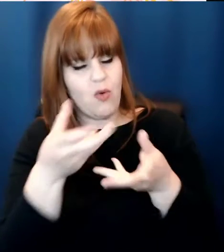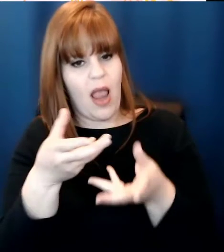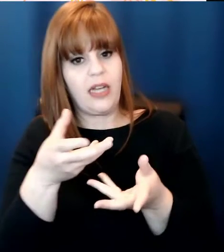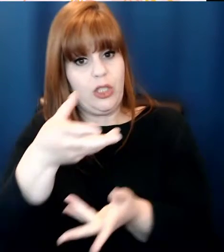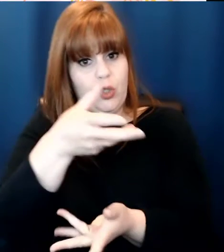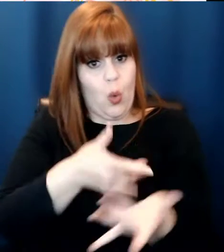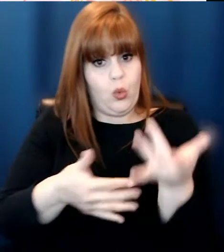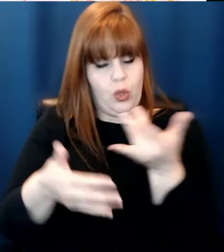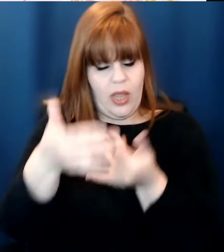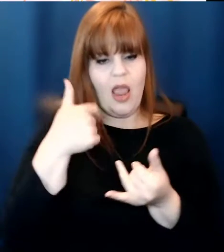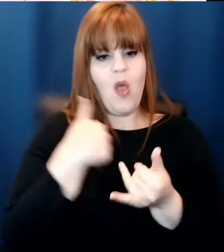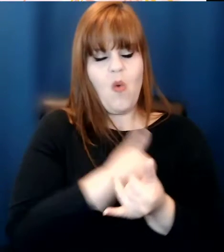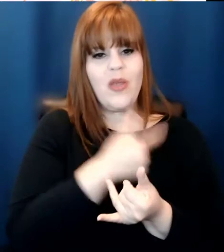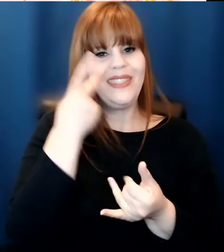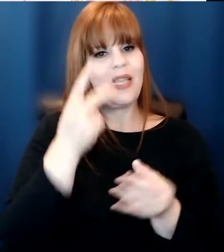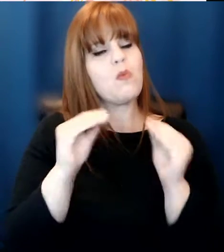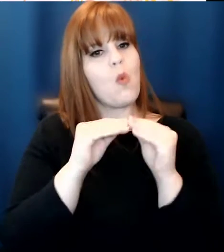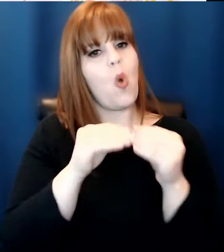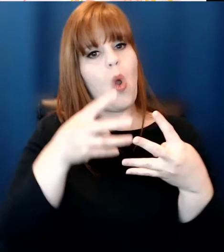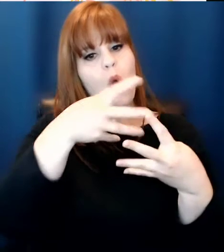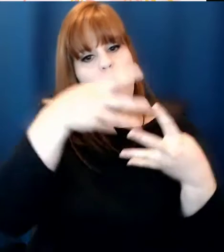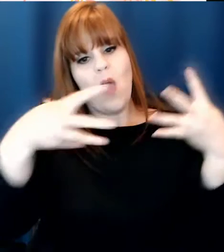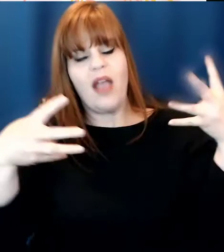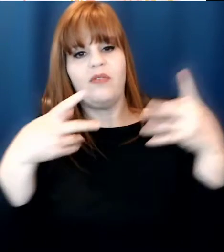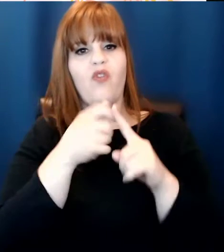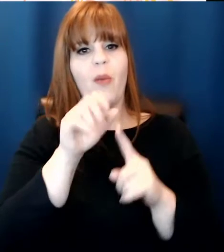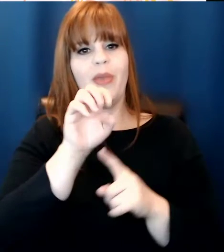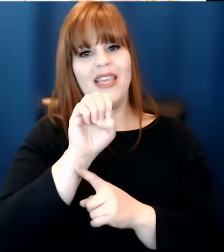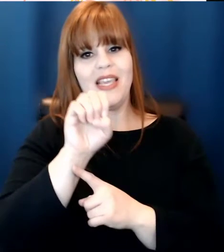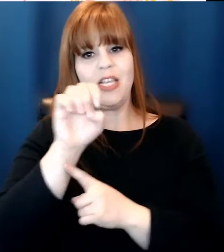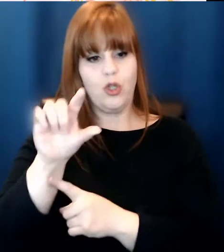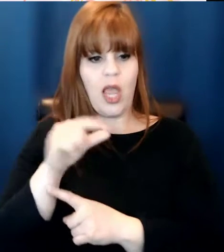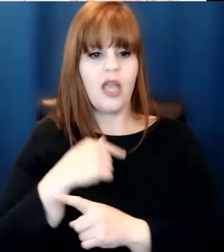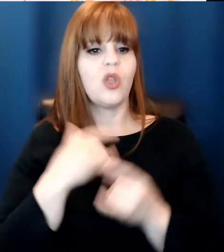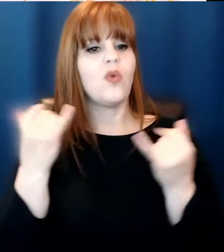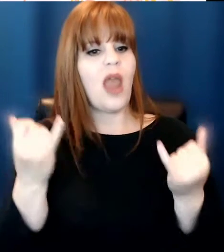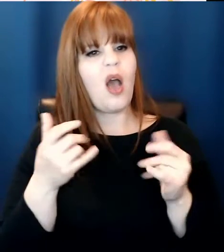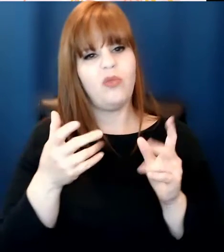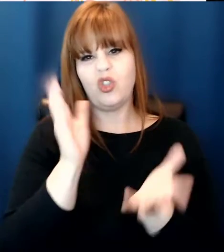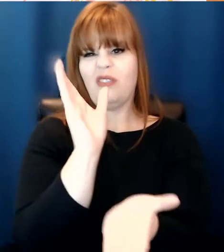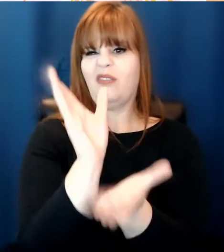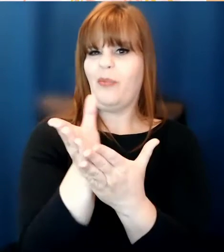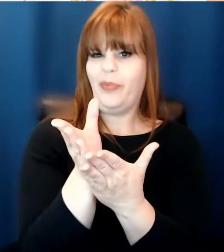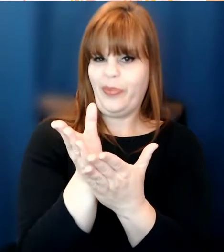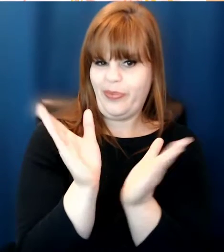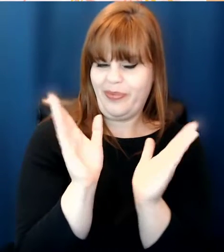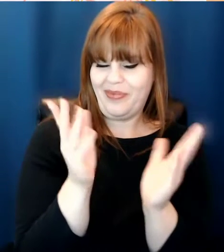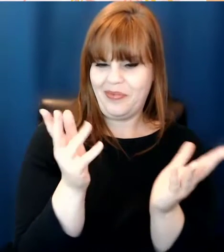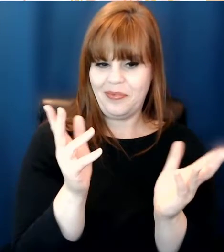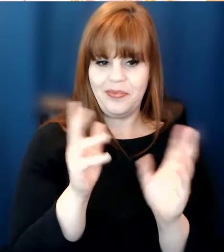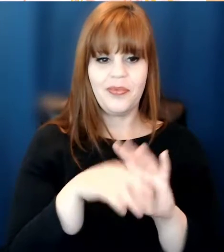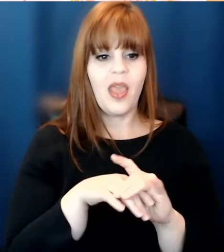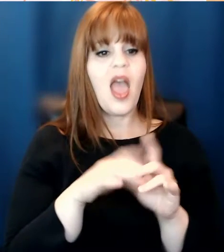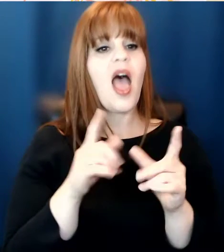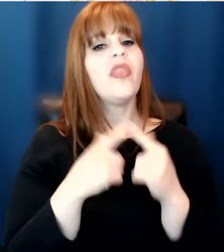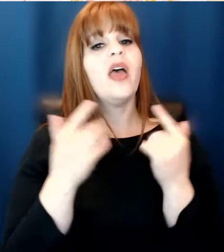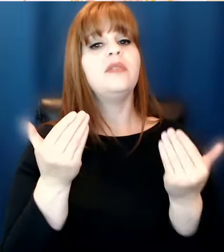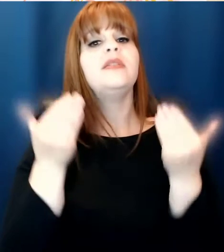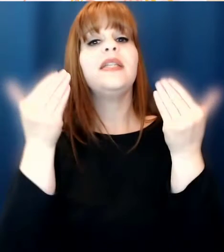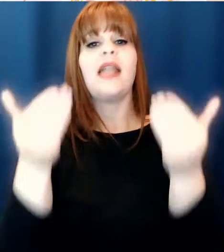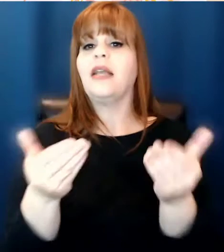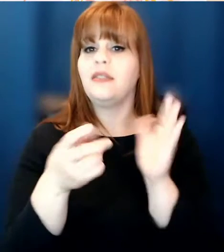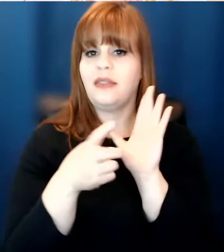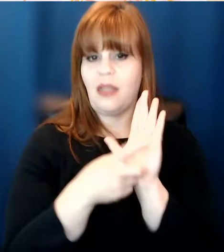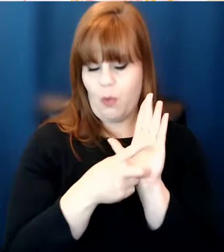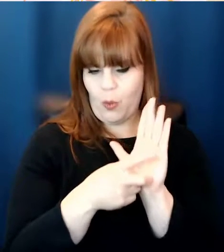see more waves from the EEG. So I will now just quit out of that. And let's get on to the next